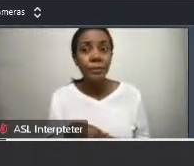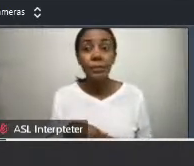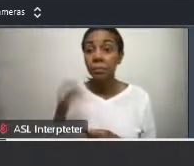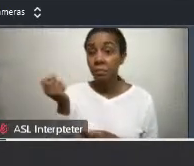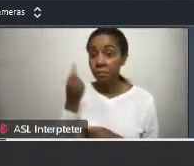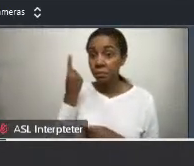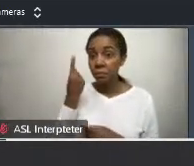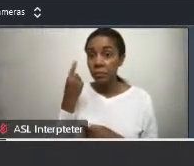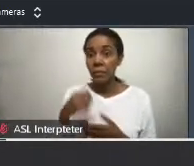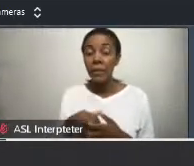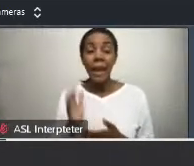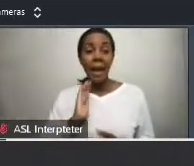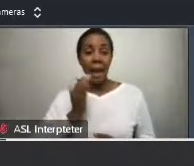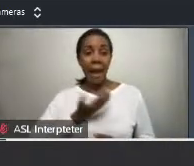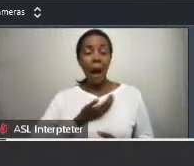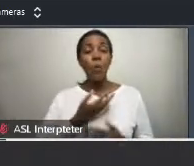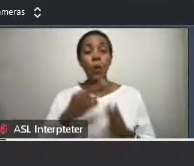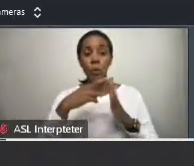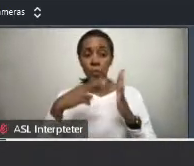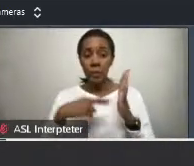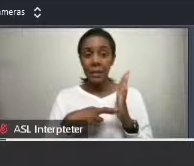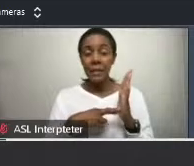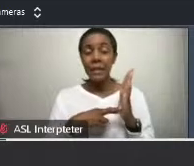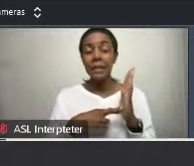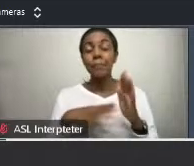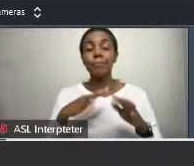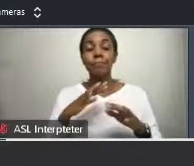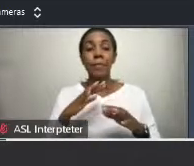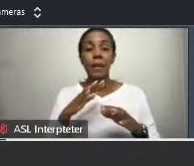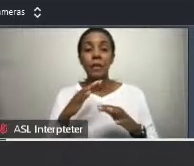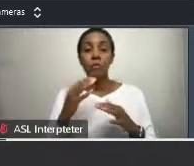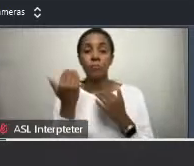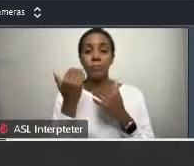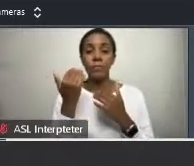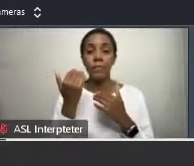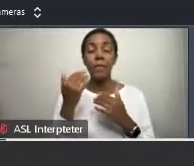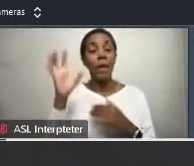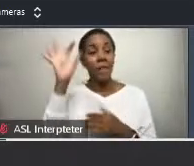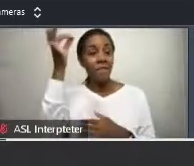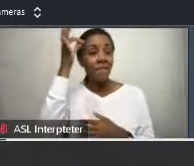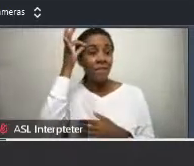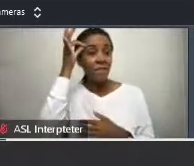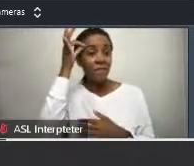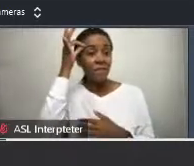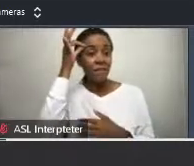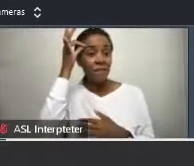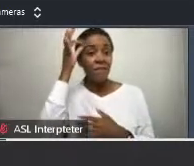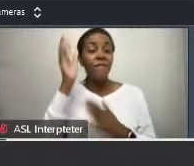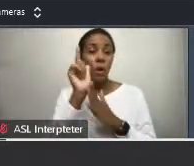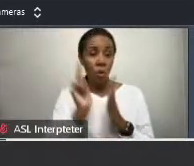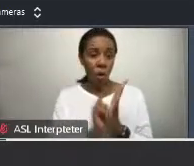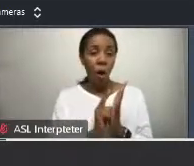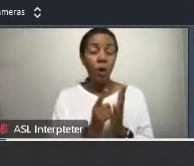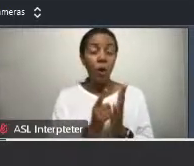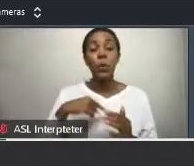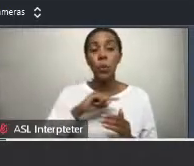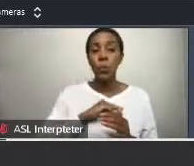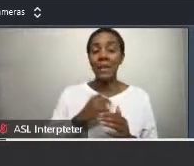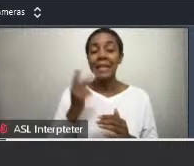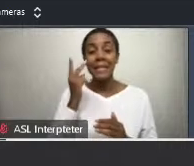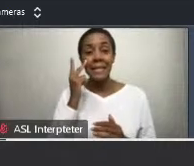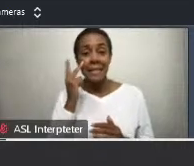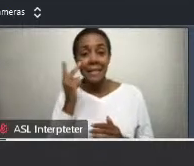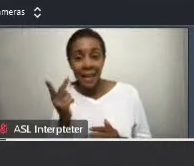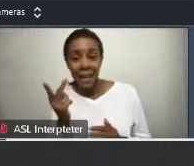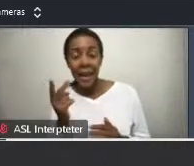Our regulations are based on the federal guidelines. So we adhere to our guidelines based on what we see and what is